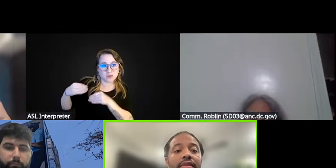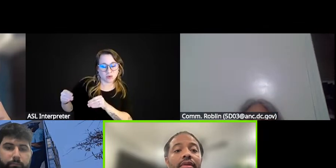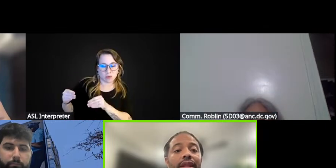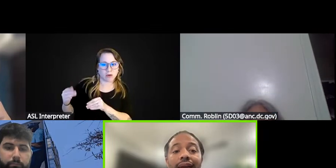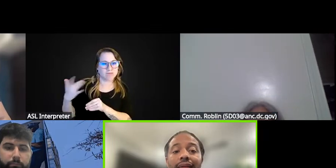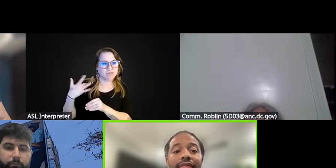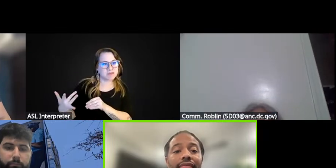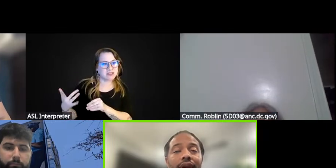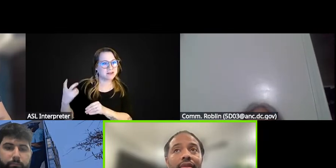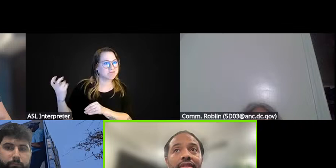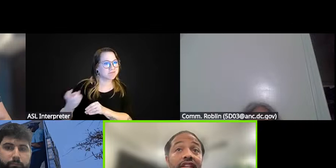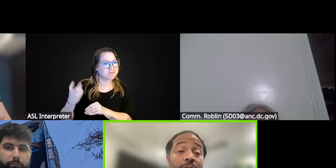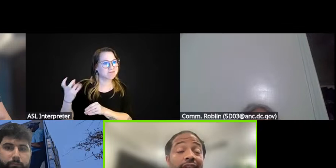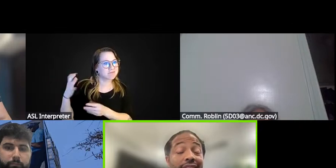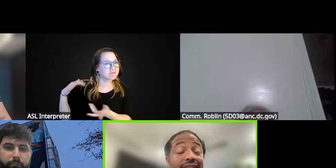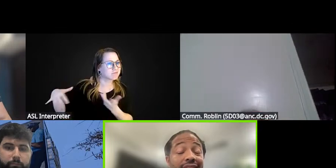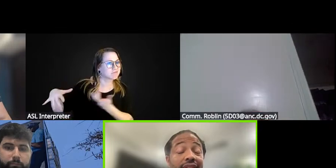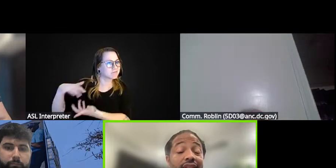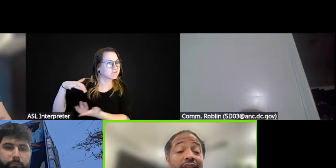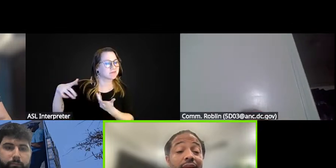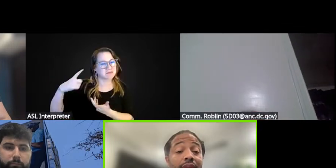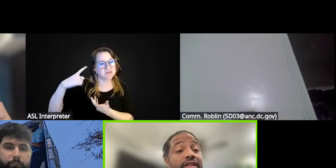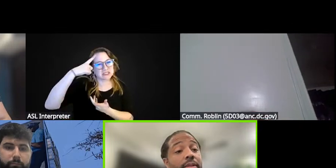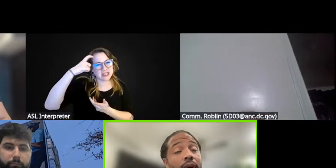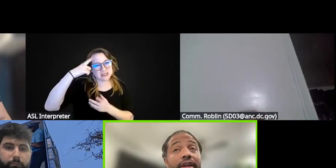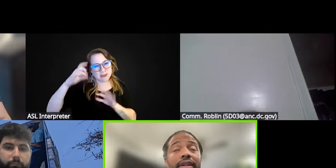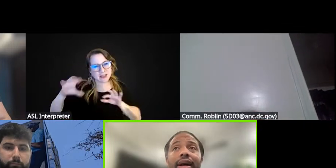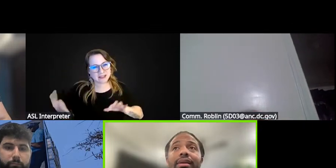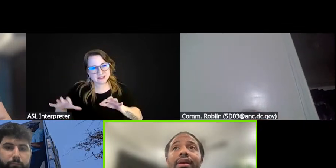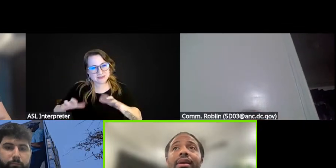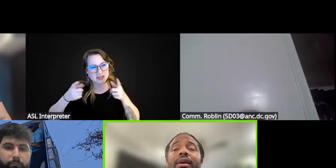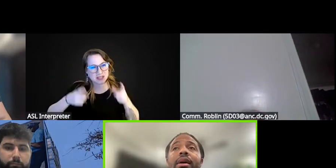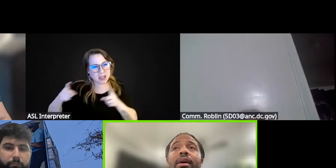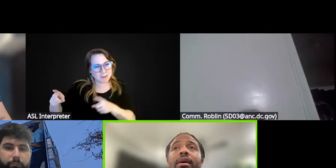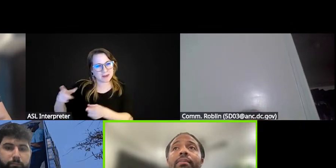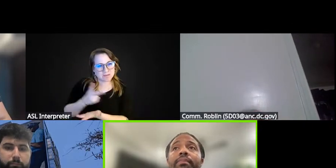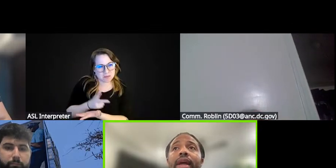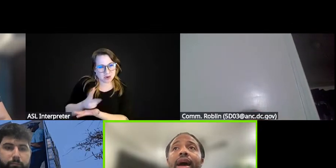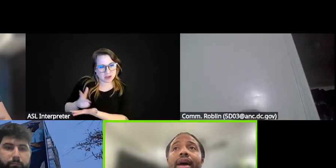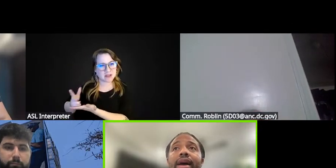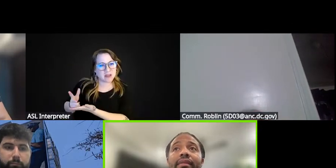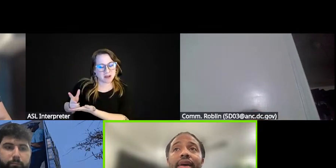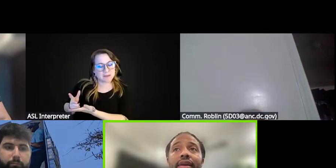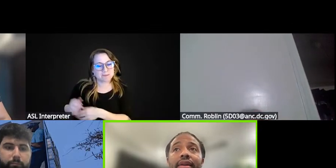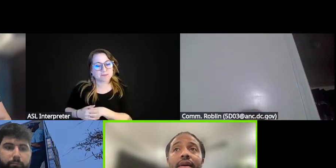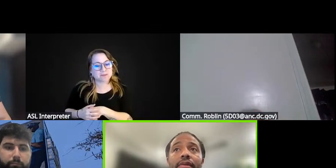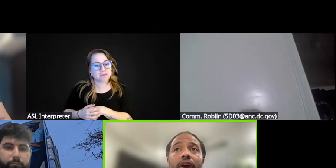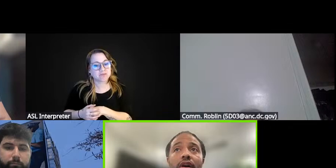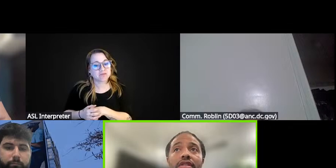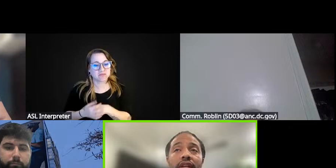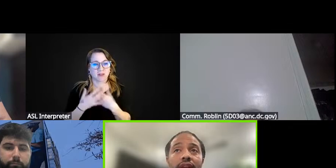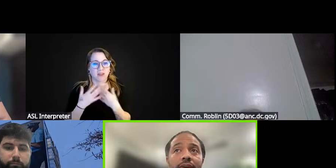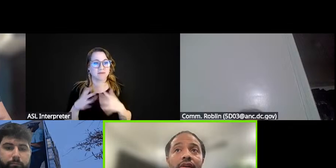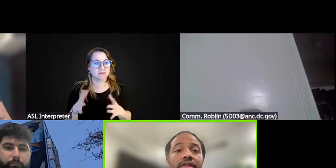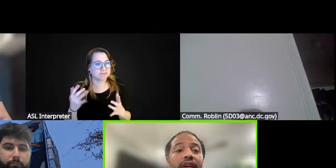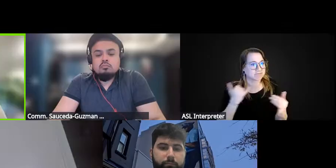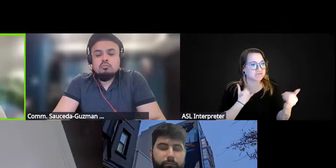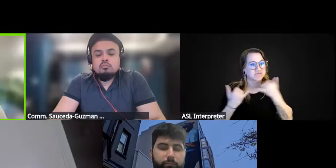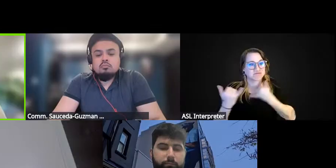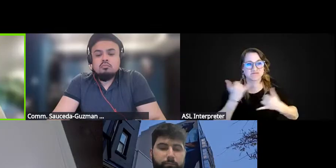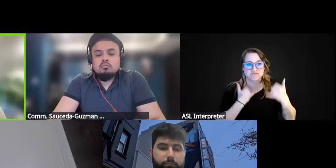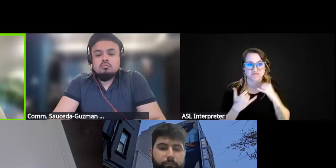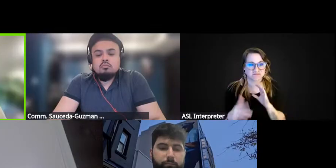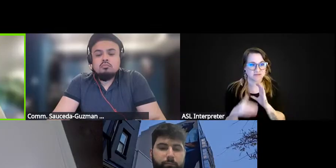hangout and a lot of suspect activity taking place in the parking lot. I have had a number of calls and emails. I